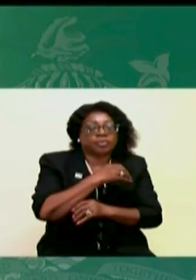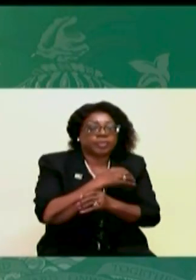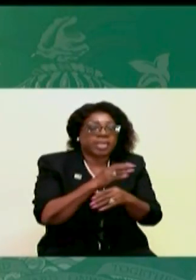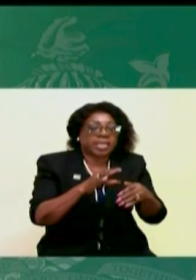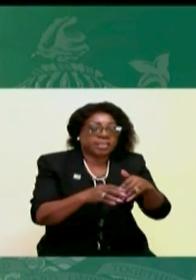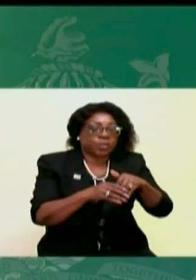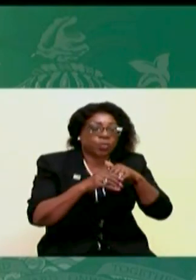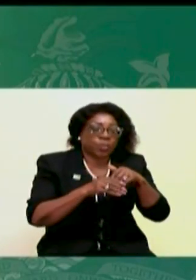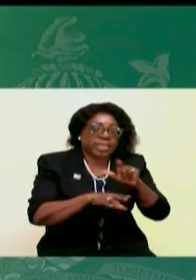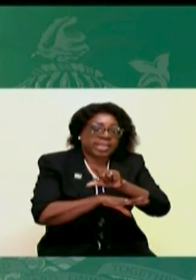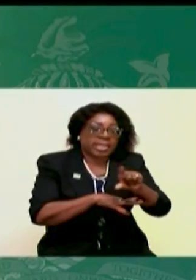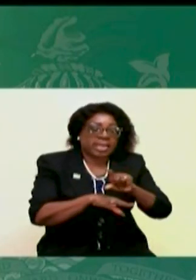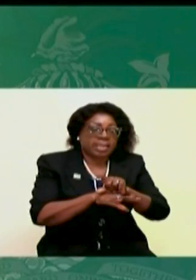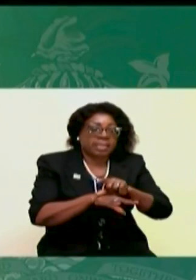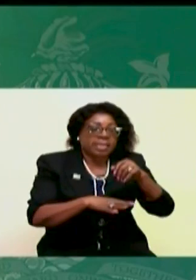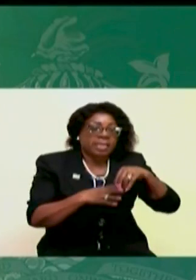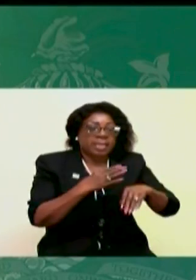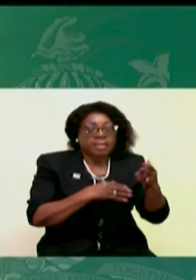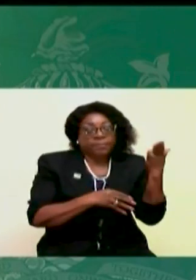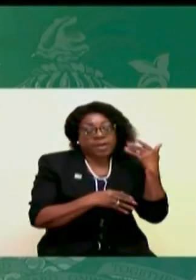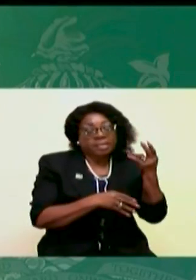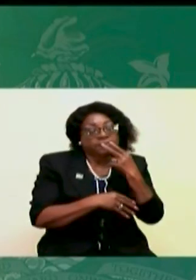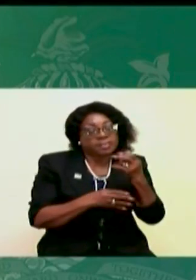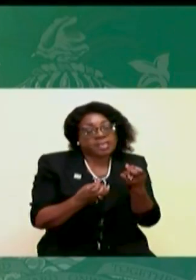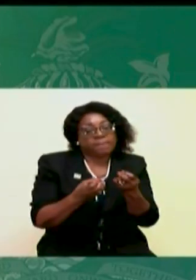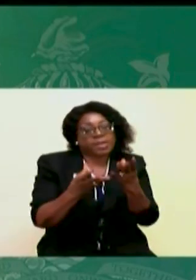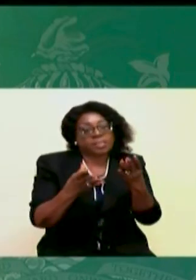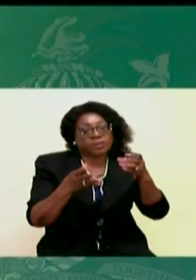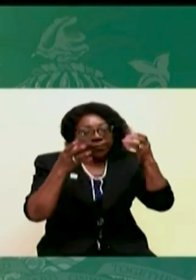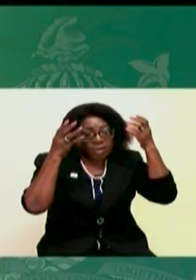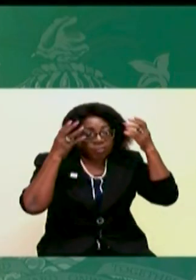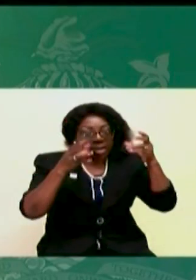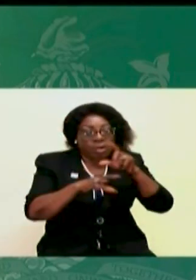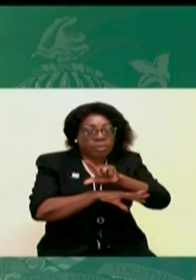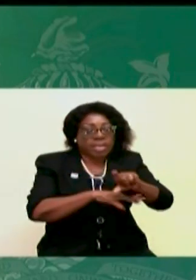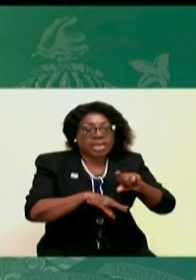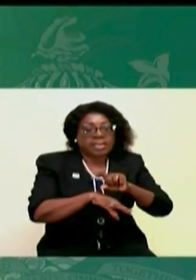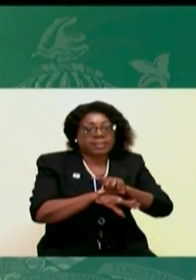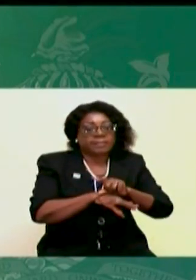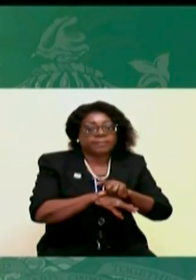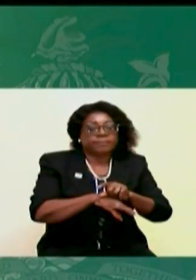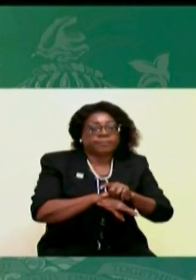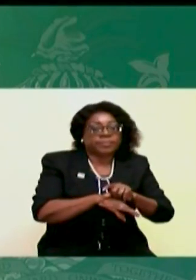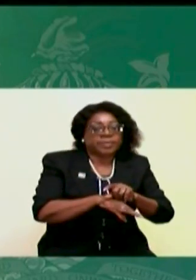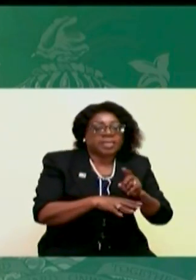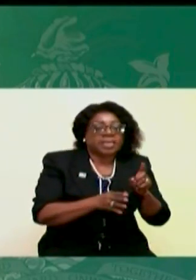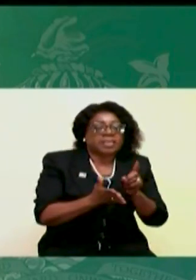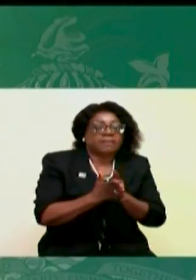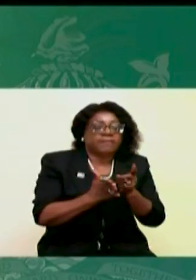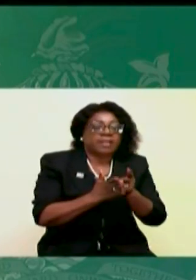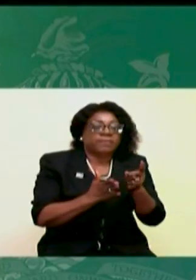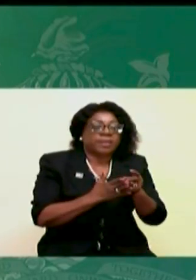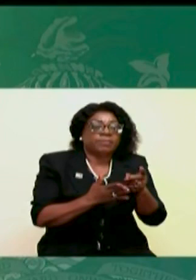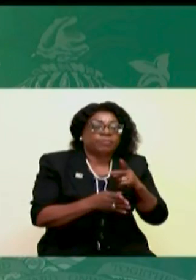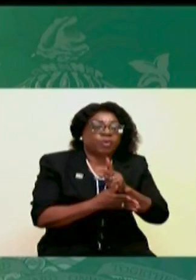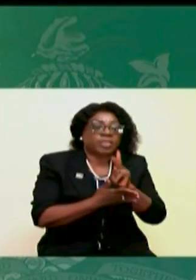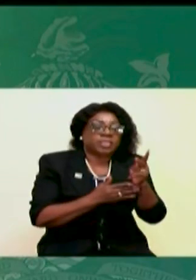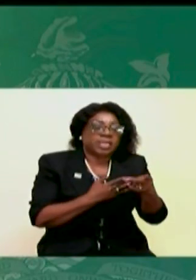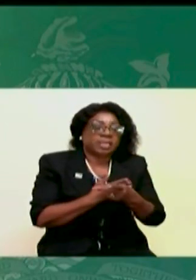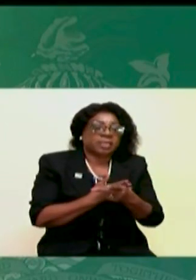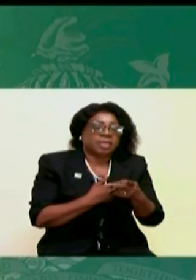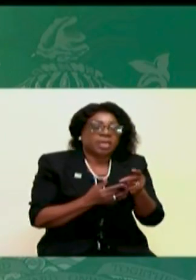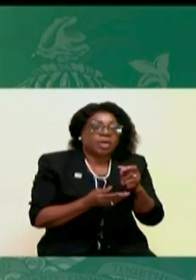the past, we have seen much of our crown land go to public infrastructure, development projects,